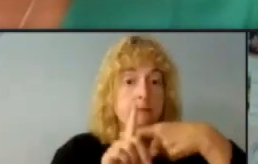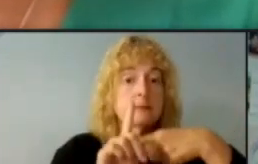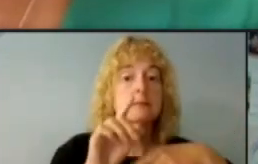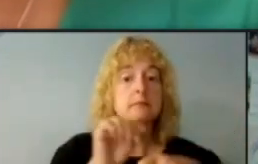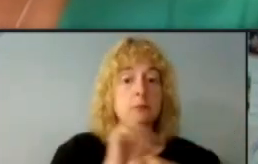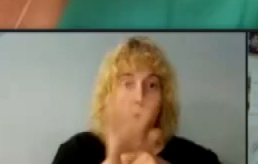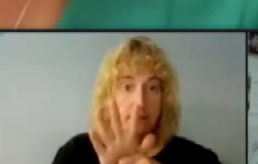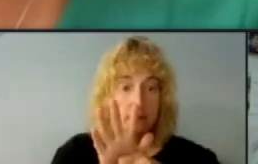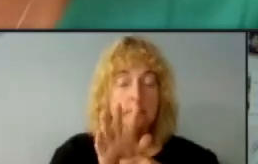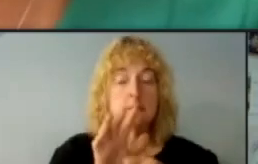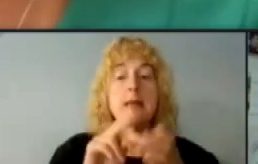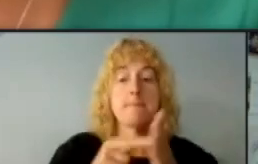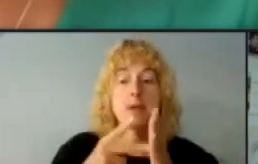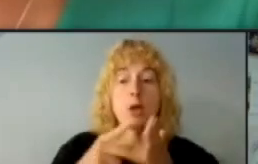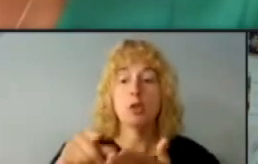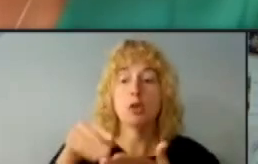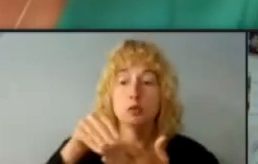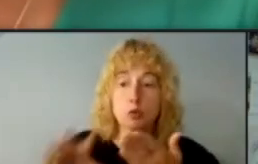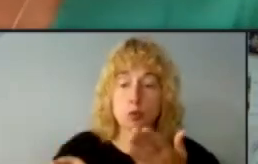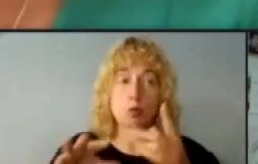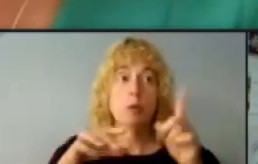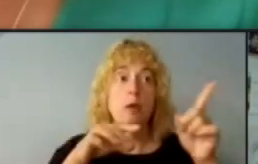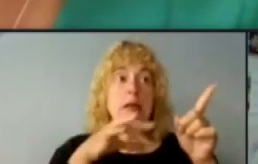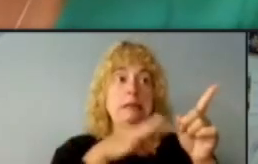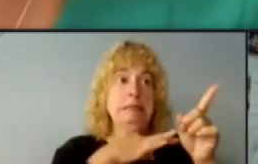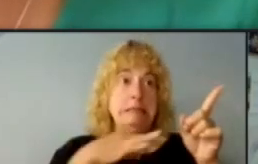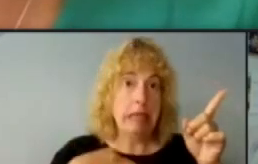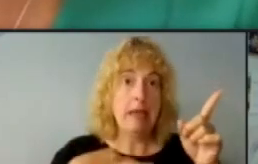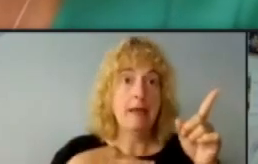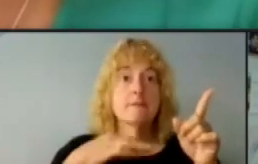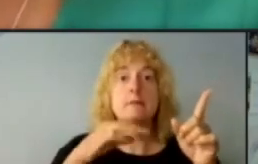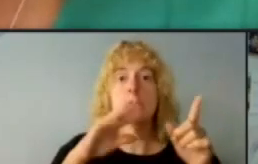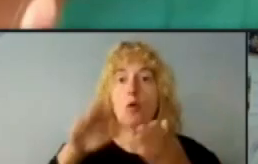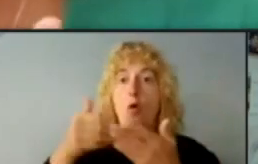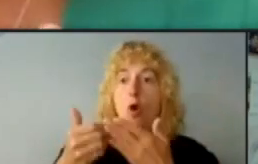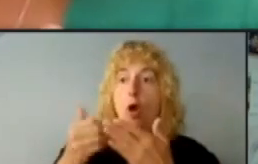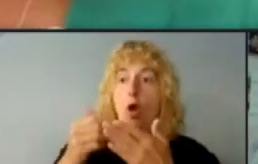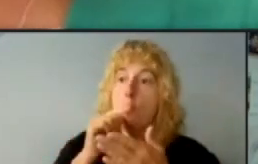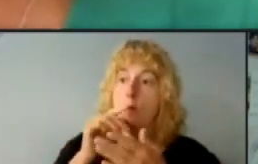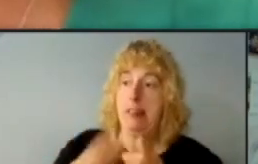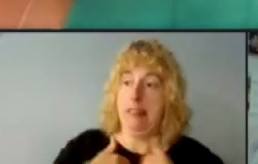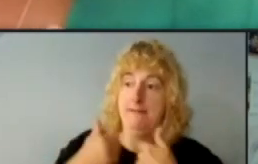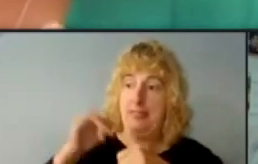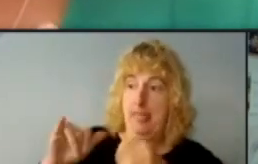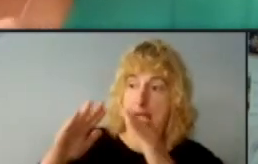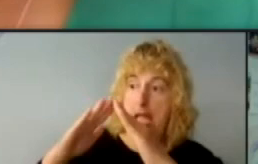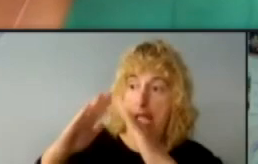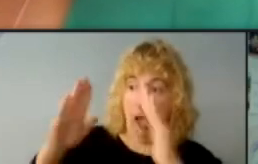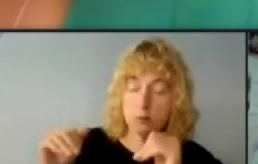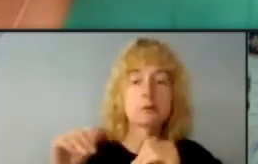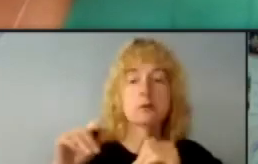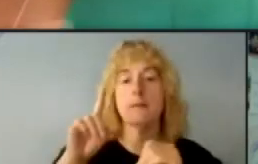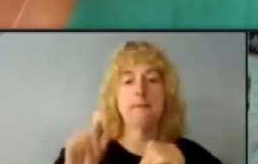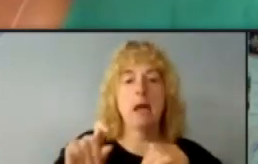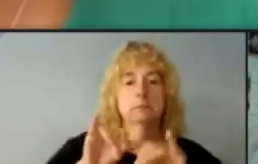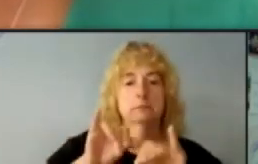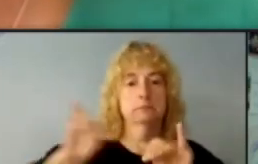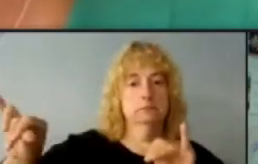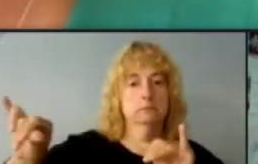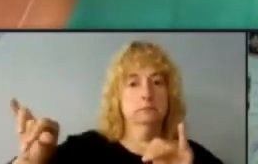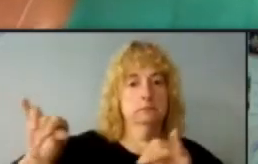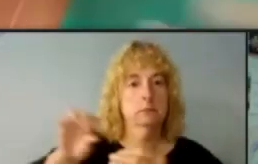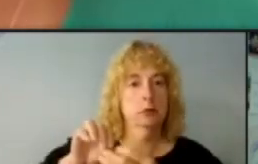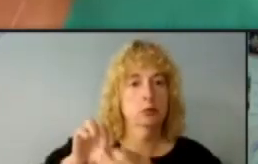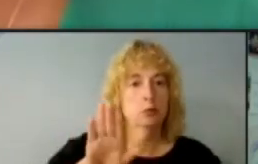of the household members are immediately excluded from school. So if you are a teacher and you've tested positive, you should not be